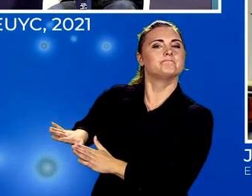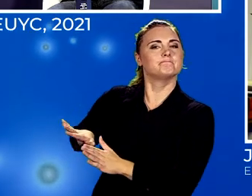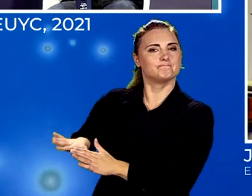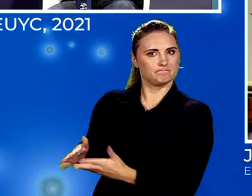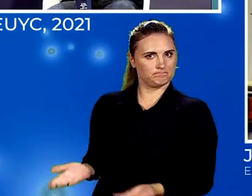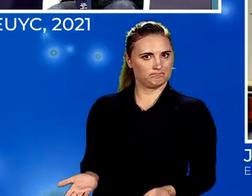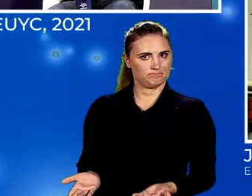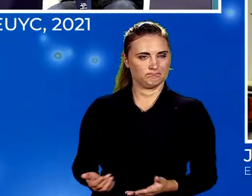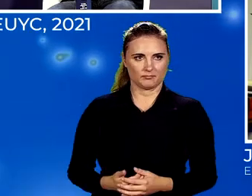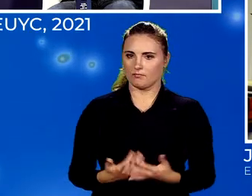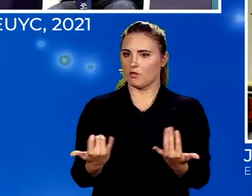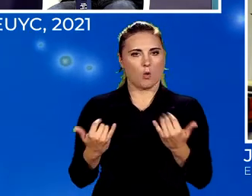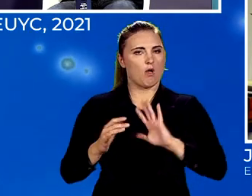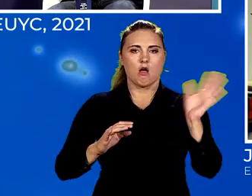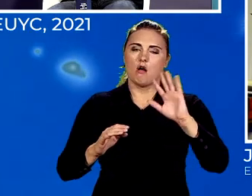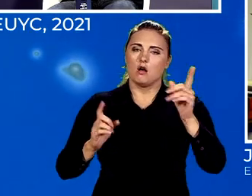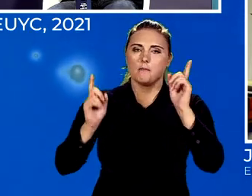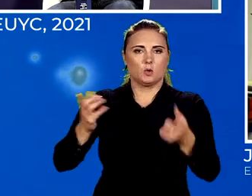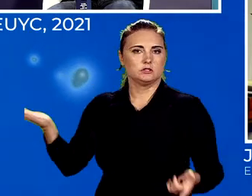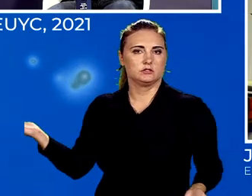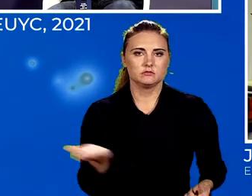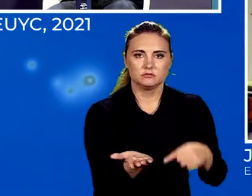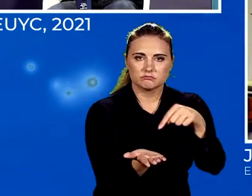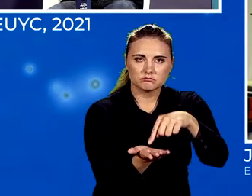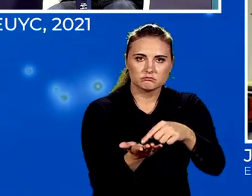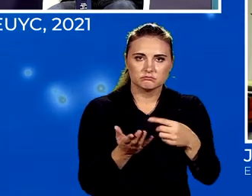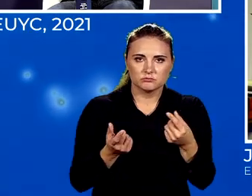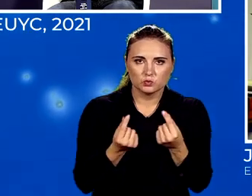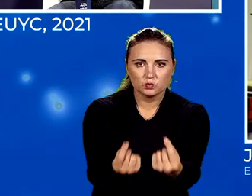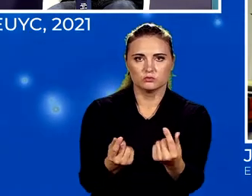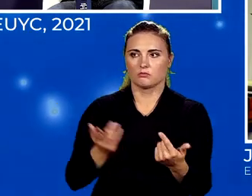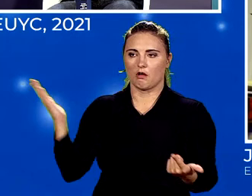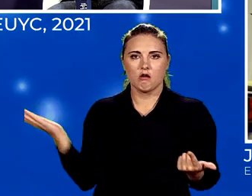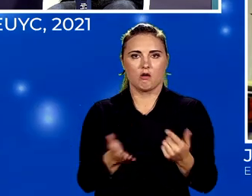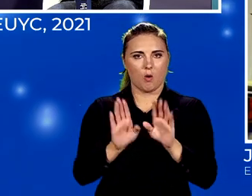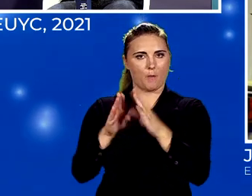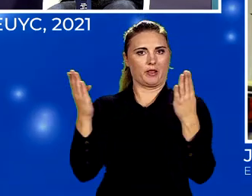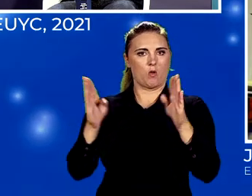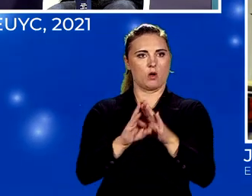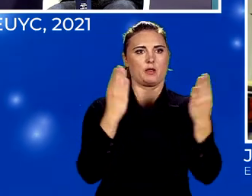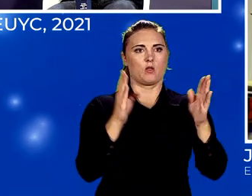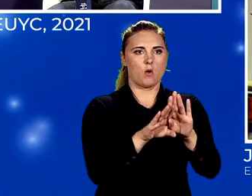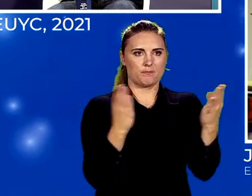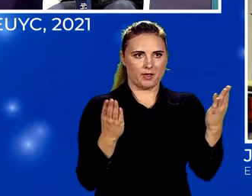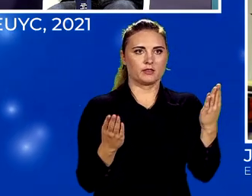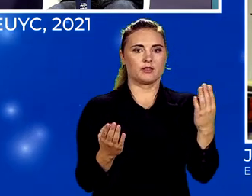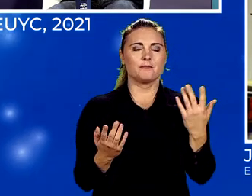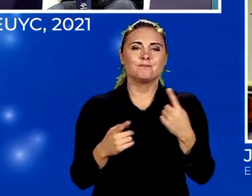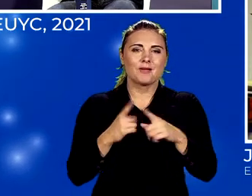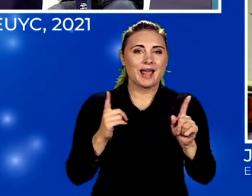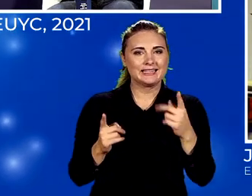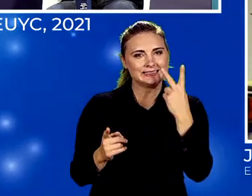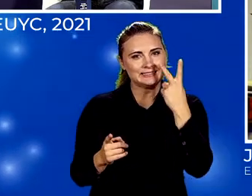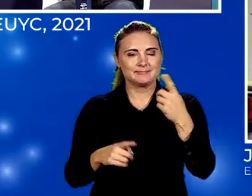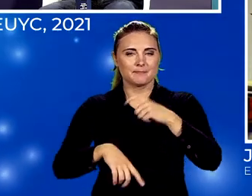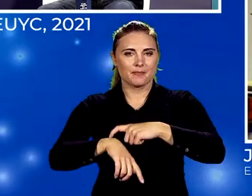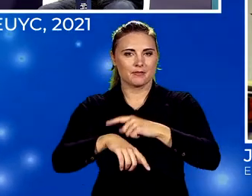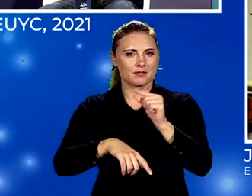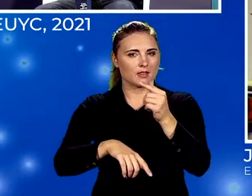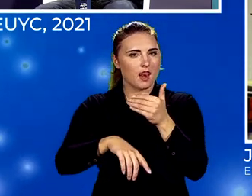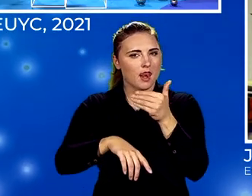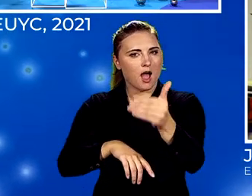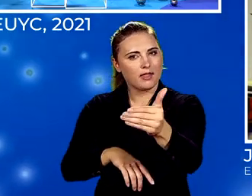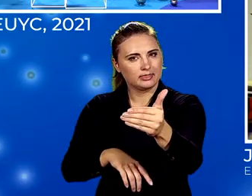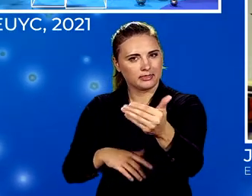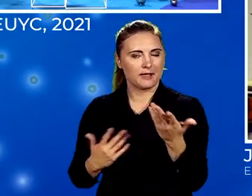enough. And now we will need to, because it's probably already a little bit too late. Thank you very much, Uroš. I will